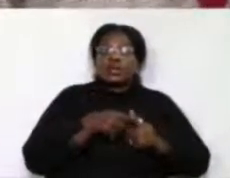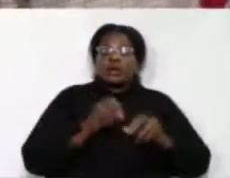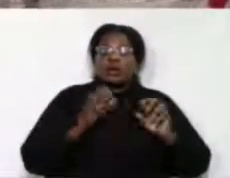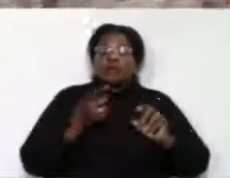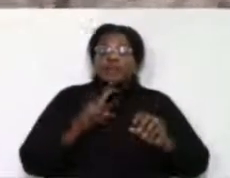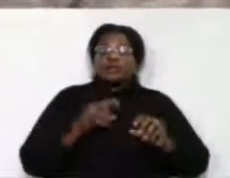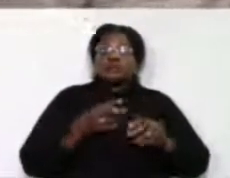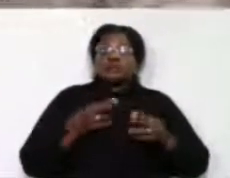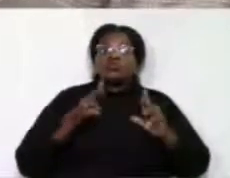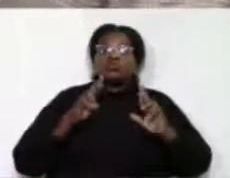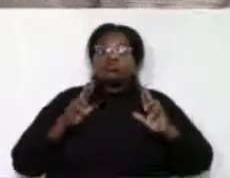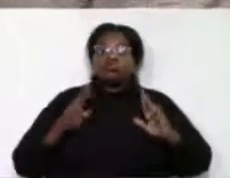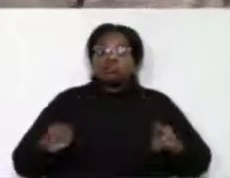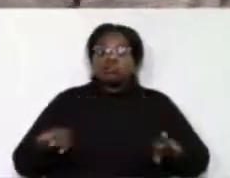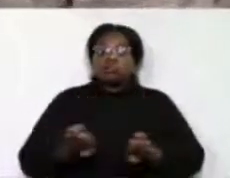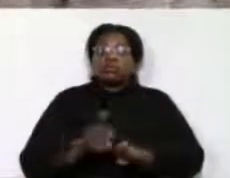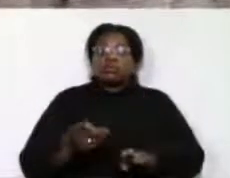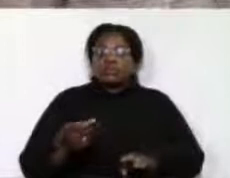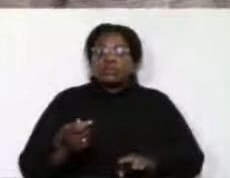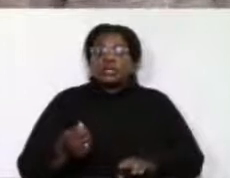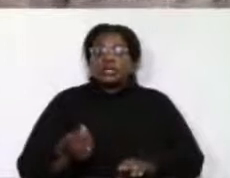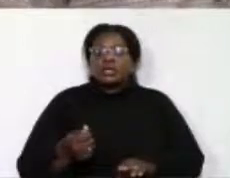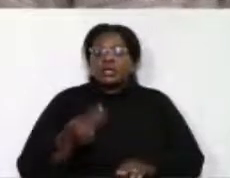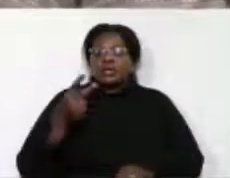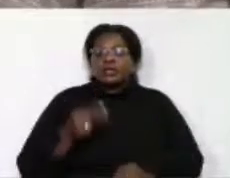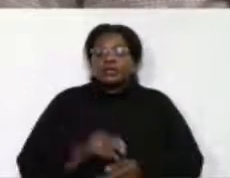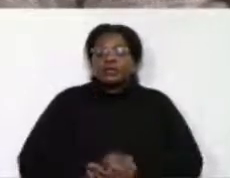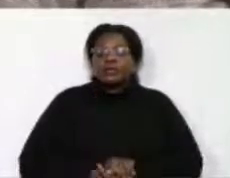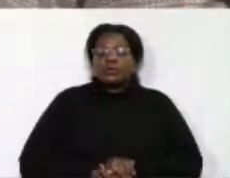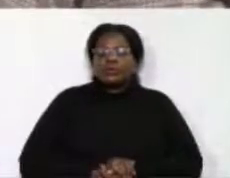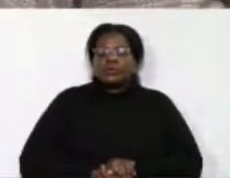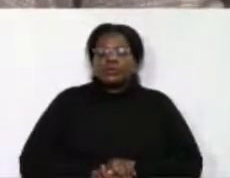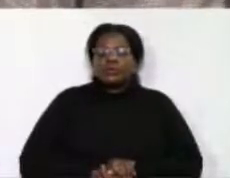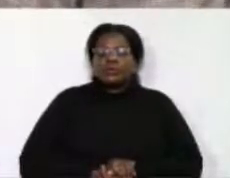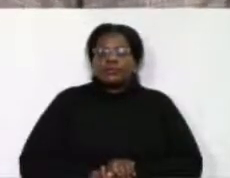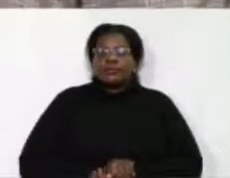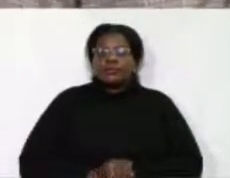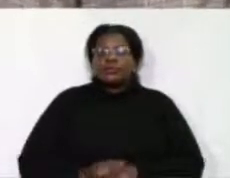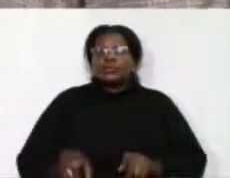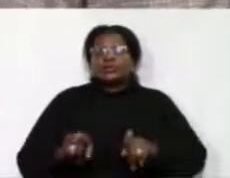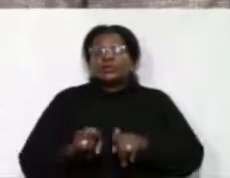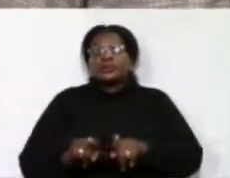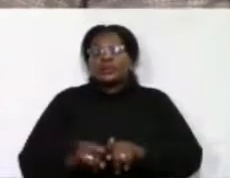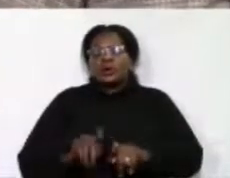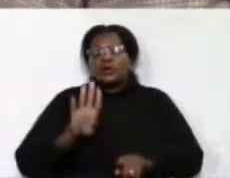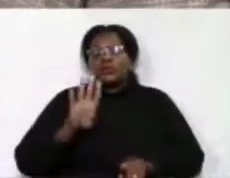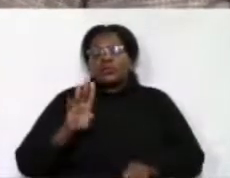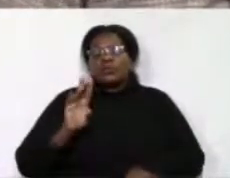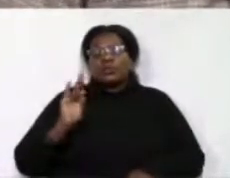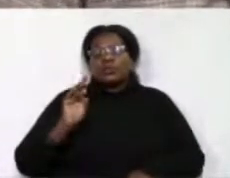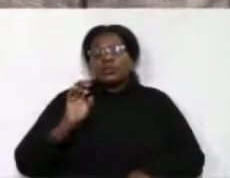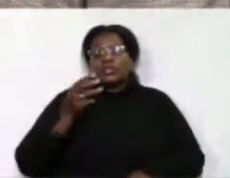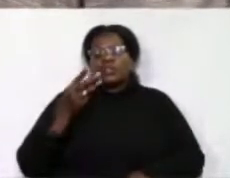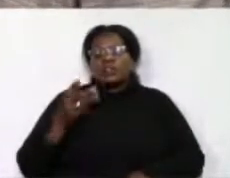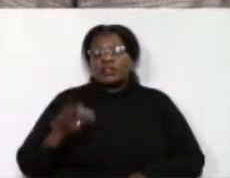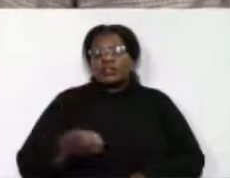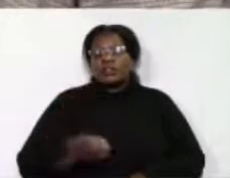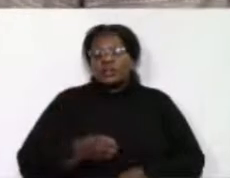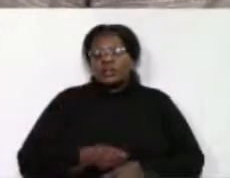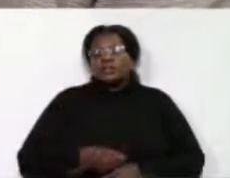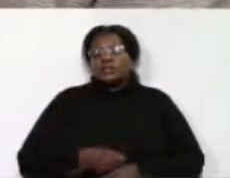these two later, but you haven't factored it in yet. So it turns out that 473,000 minus 700,000,